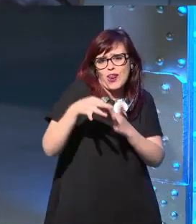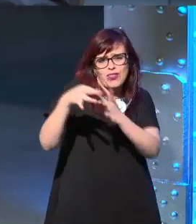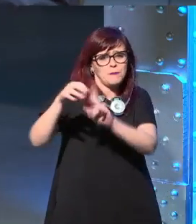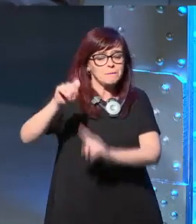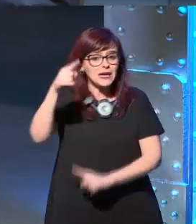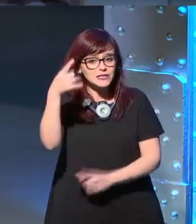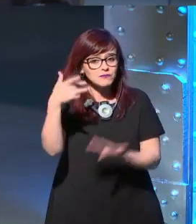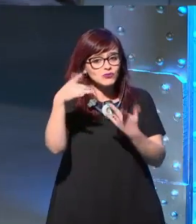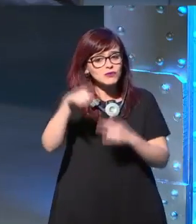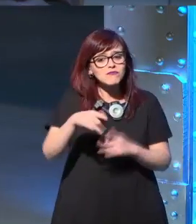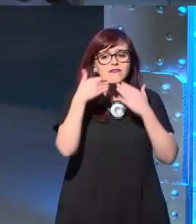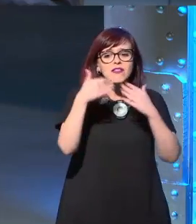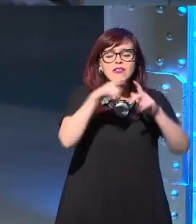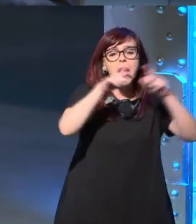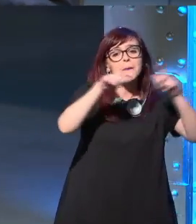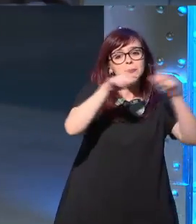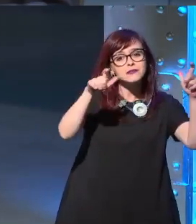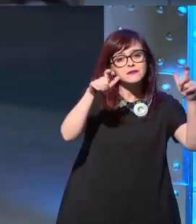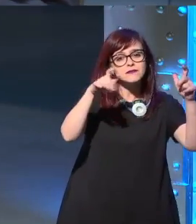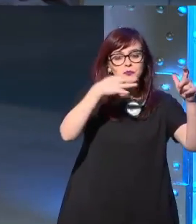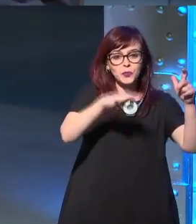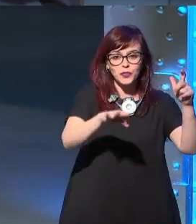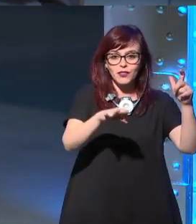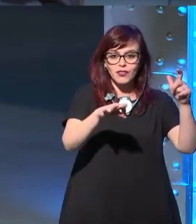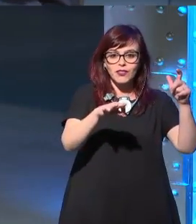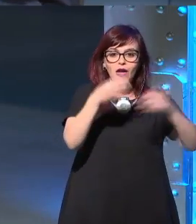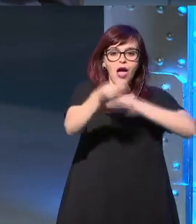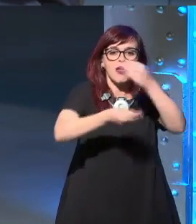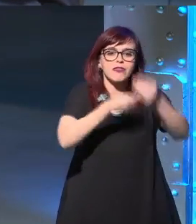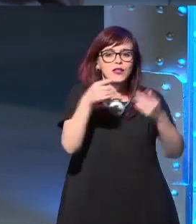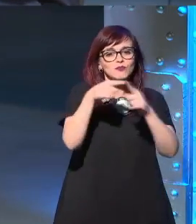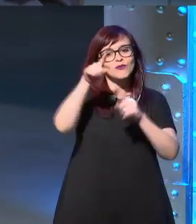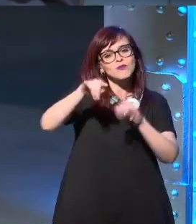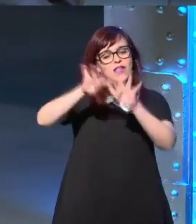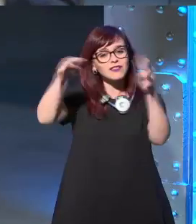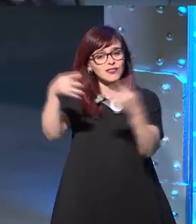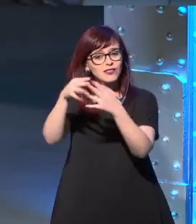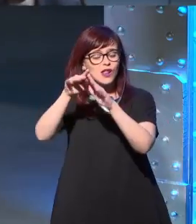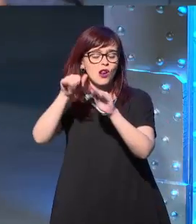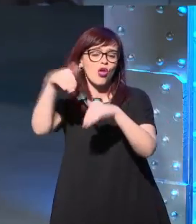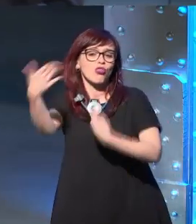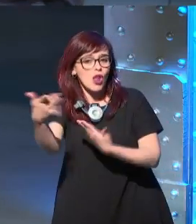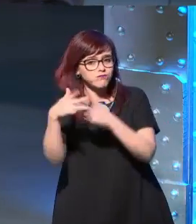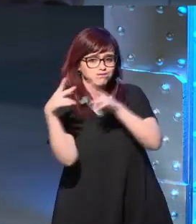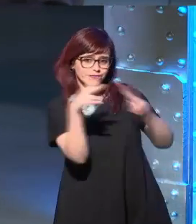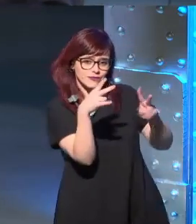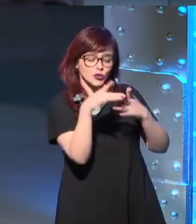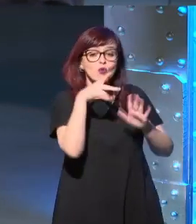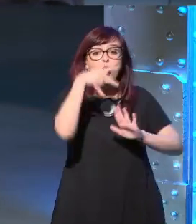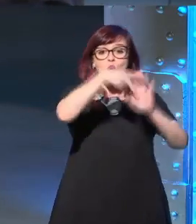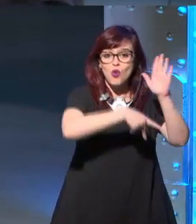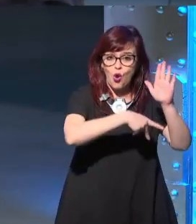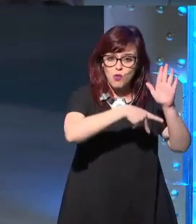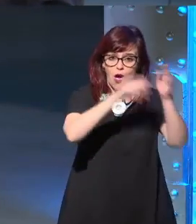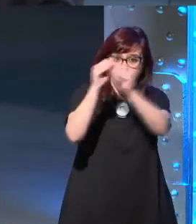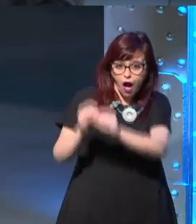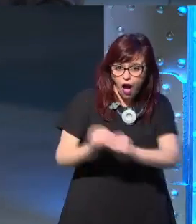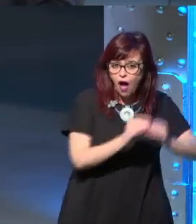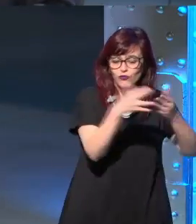international accord that says, just as we have rules of the road about trade, Javier did the rules of the road about